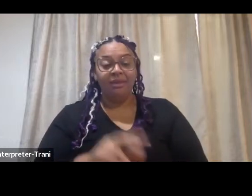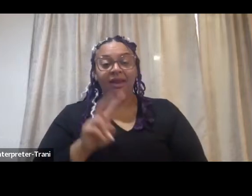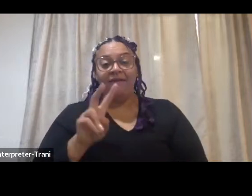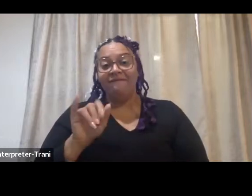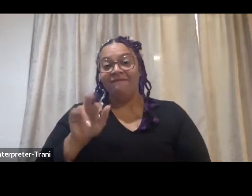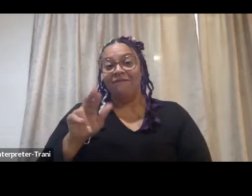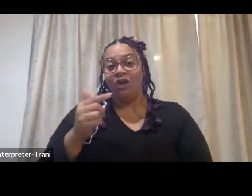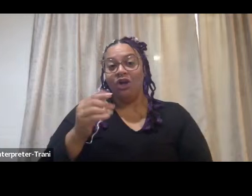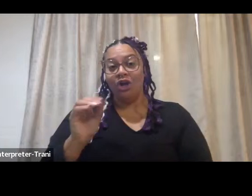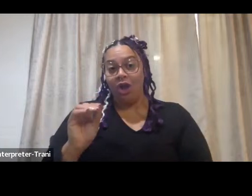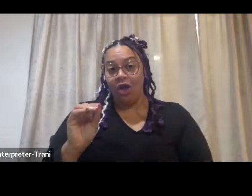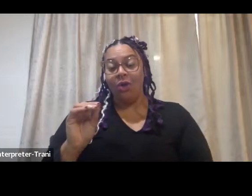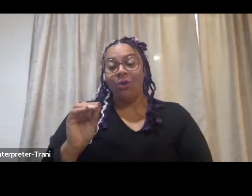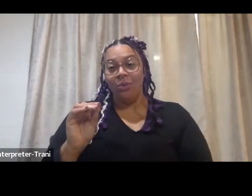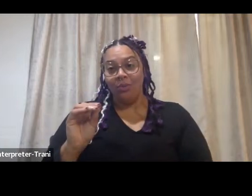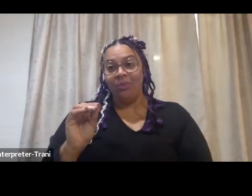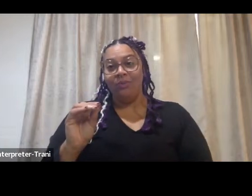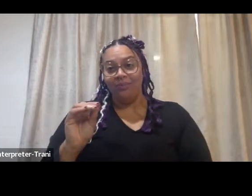Virgo.